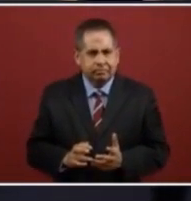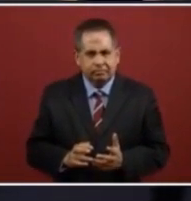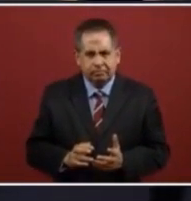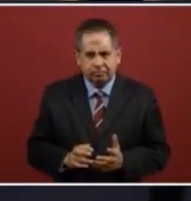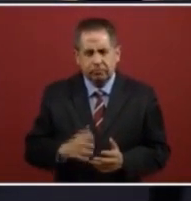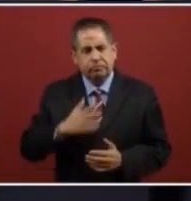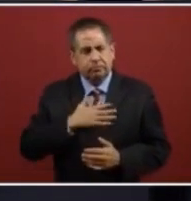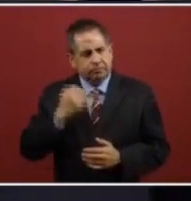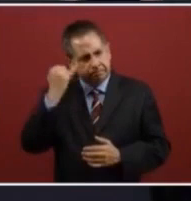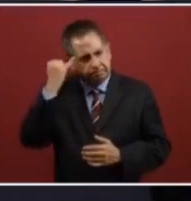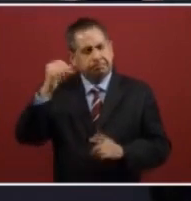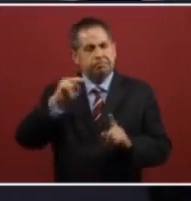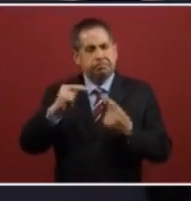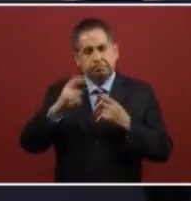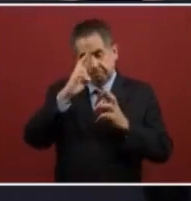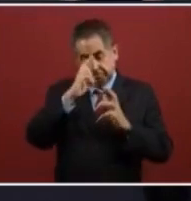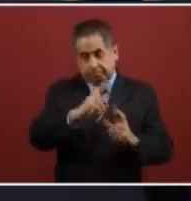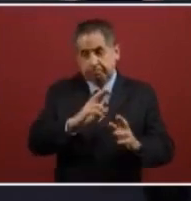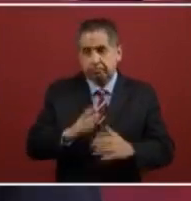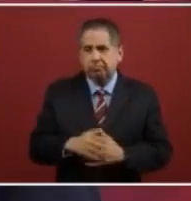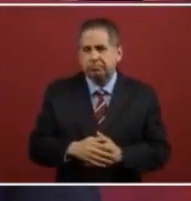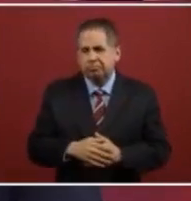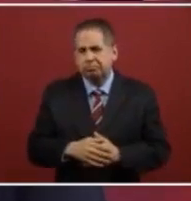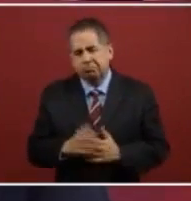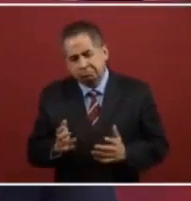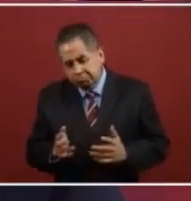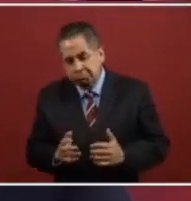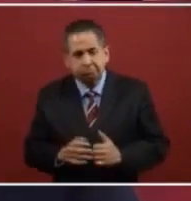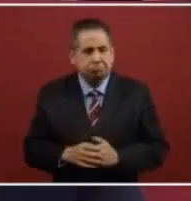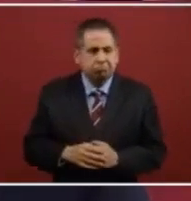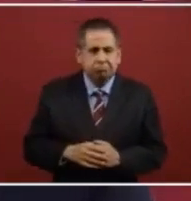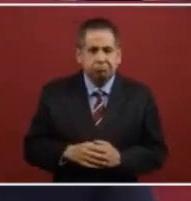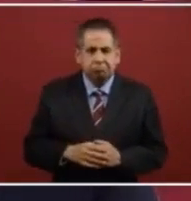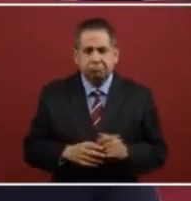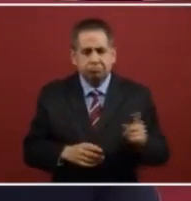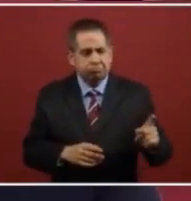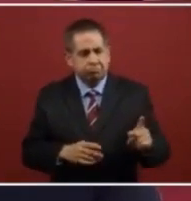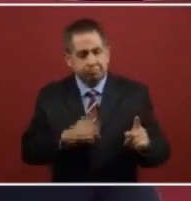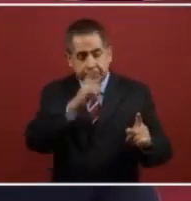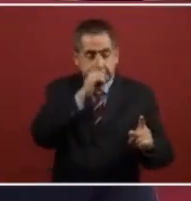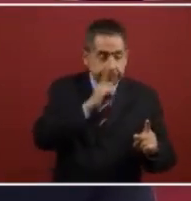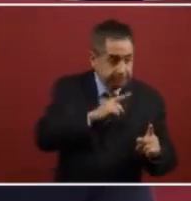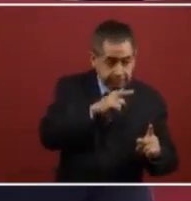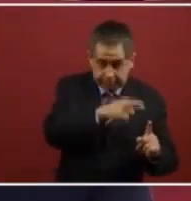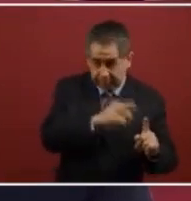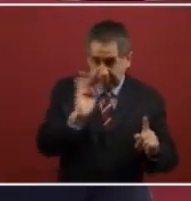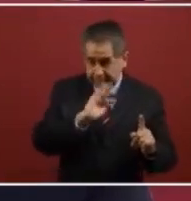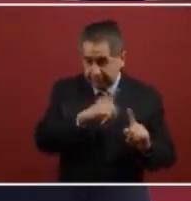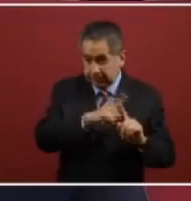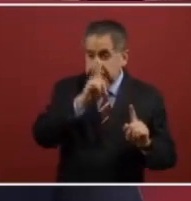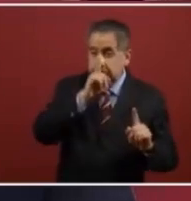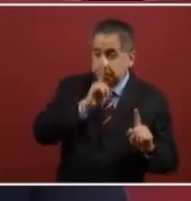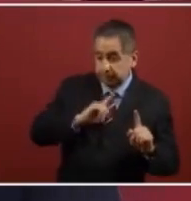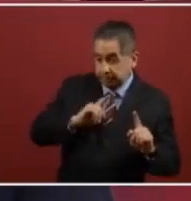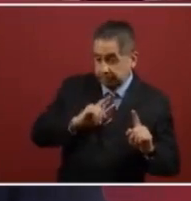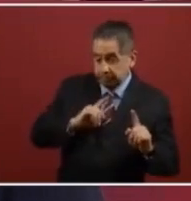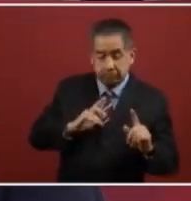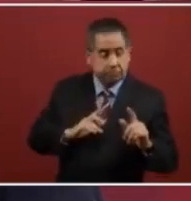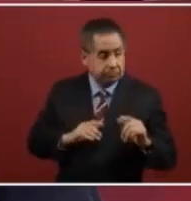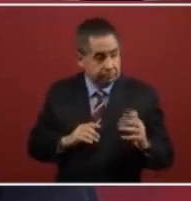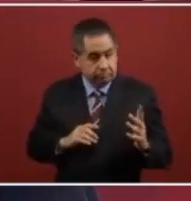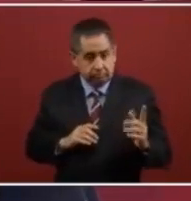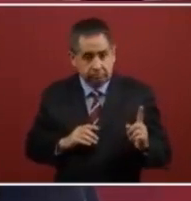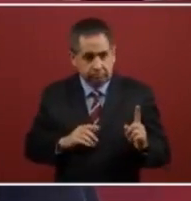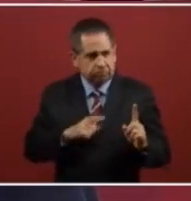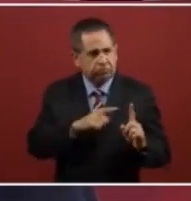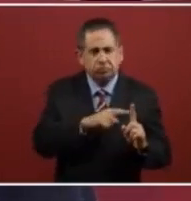Ese es mi punto de vista. That's my point of view, Entonces, anyway. si se mintió, So if they lied, que that they